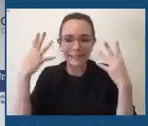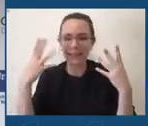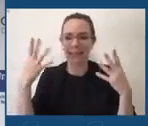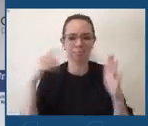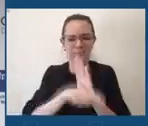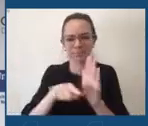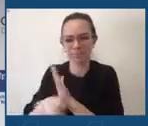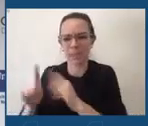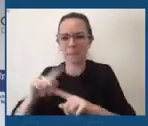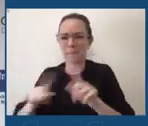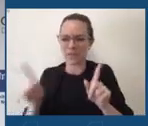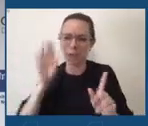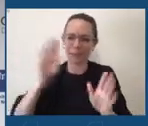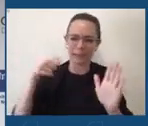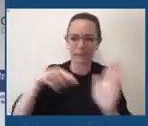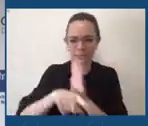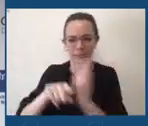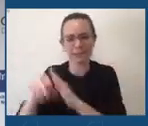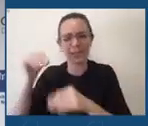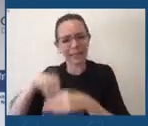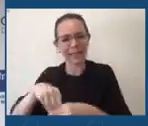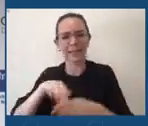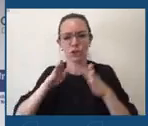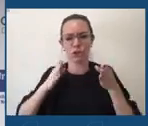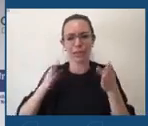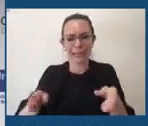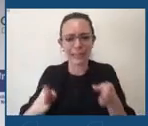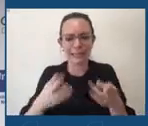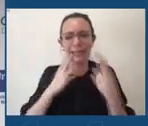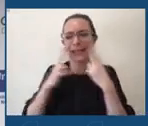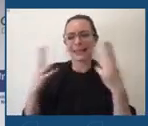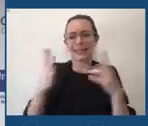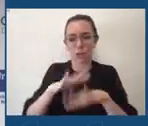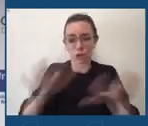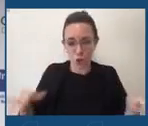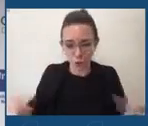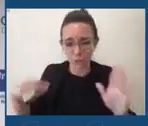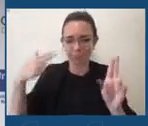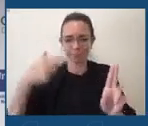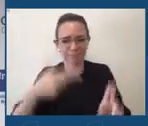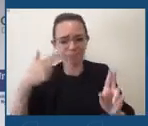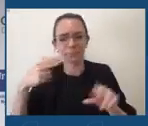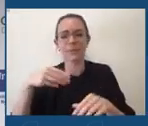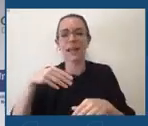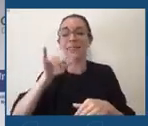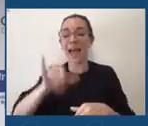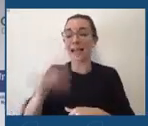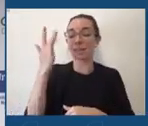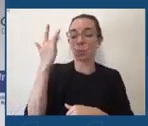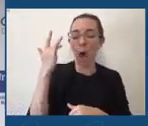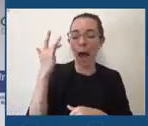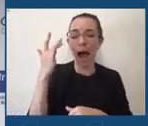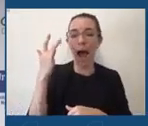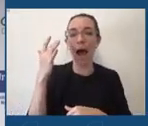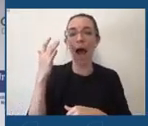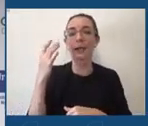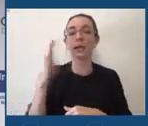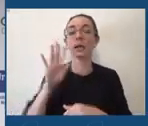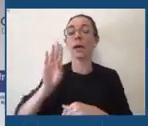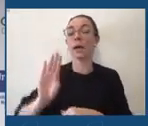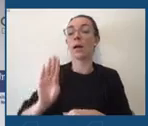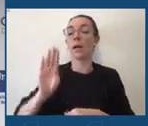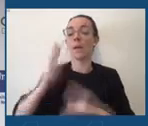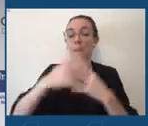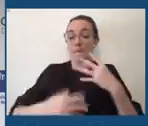slaughtered in their streets, innocent children, people caught in crossfire, and that is why the blood pressure and stress levels